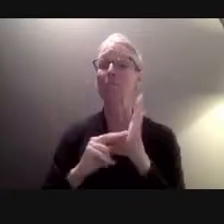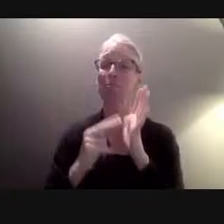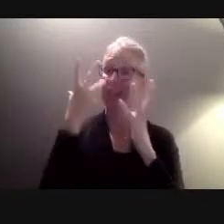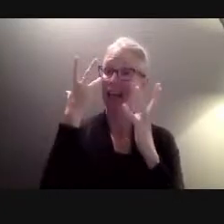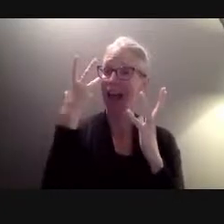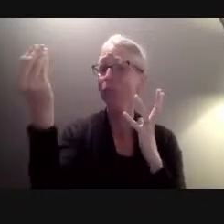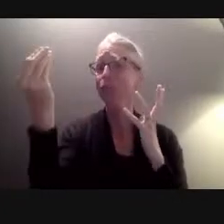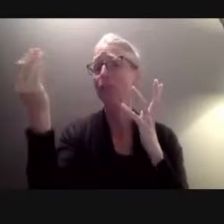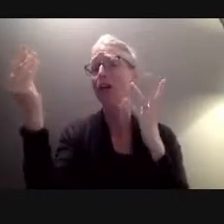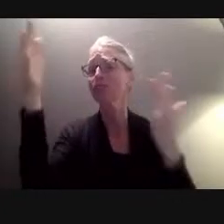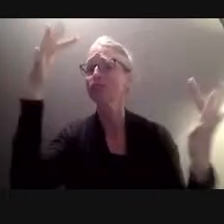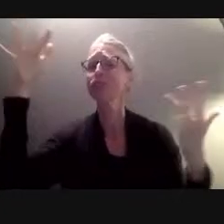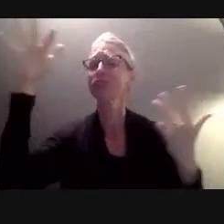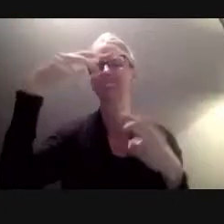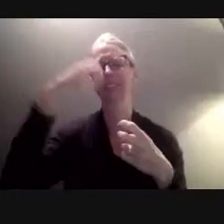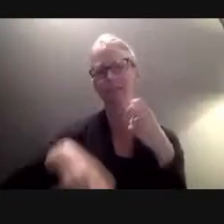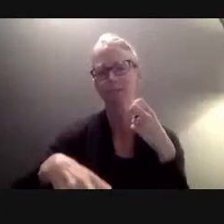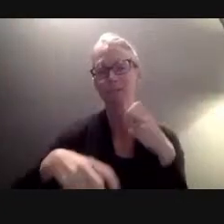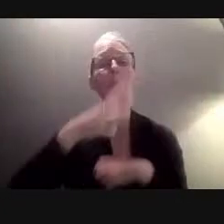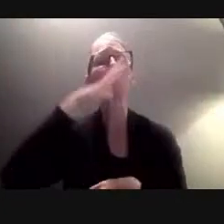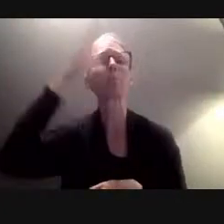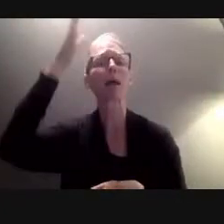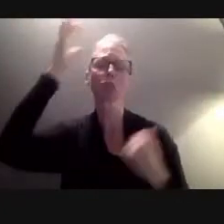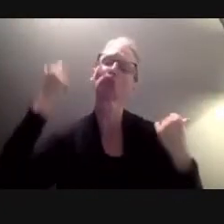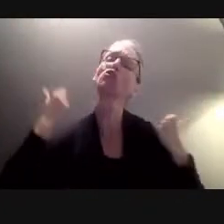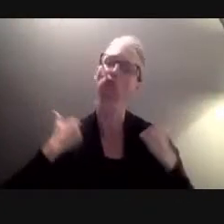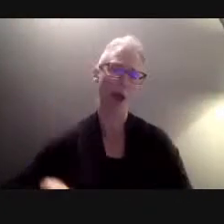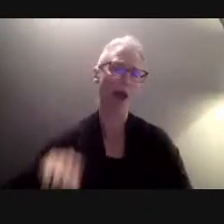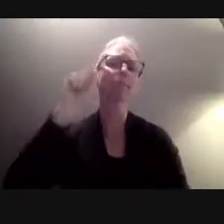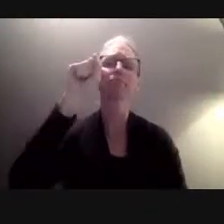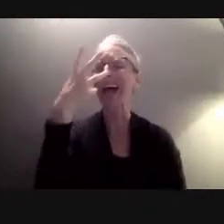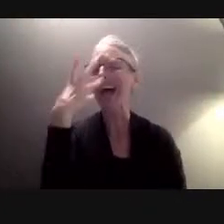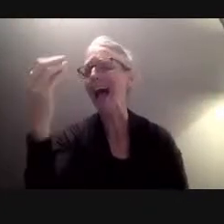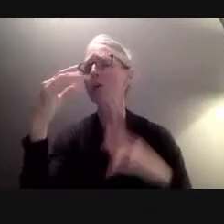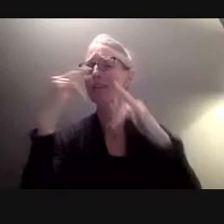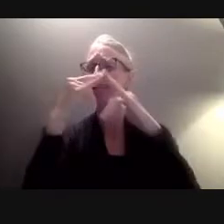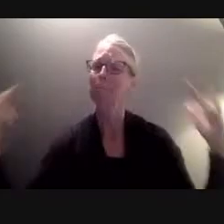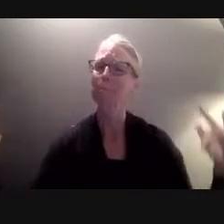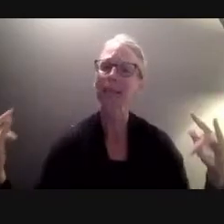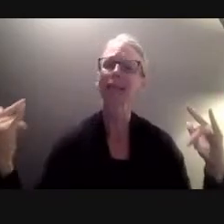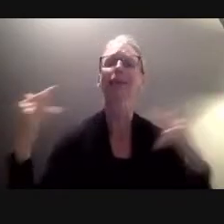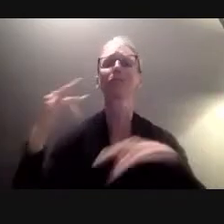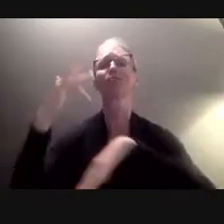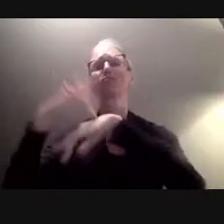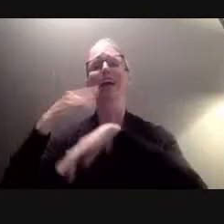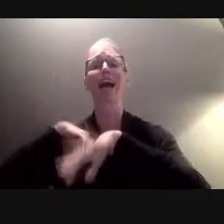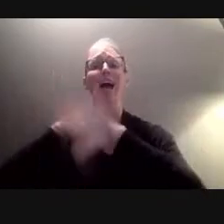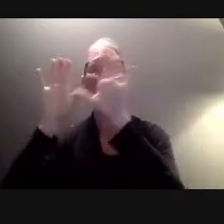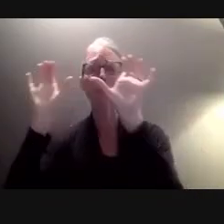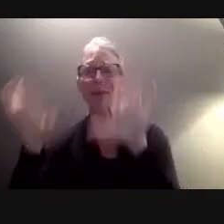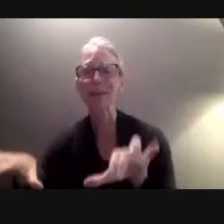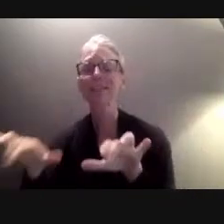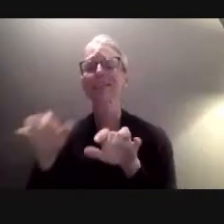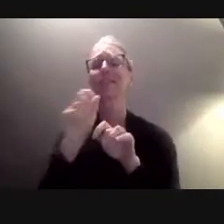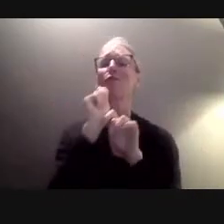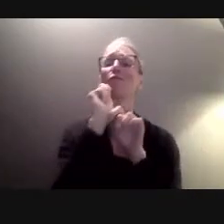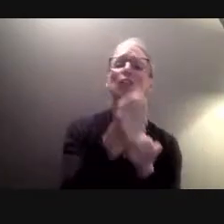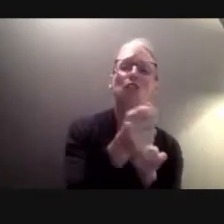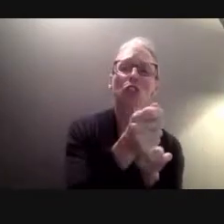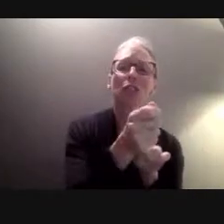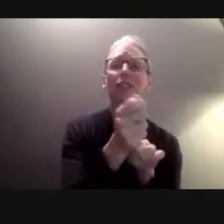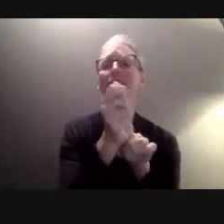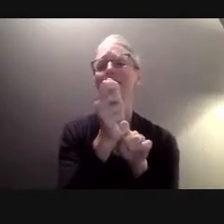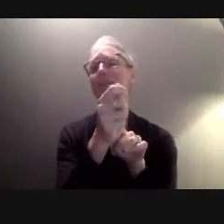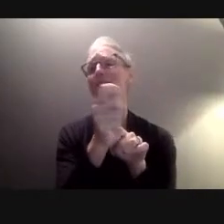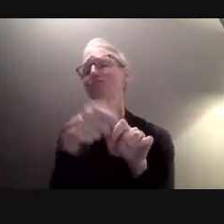outside. My parents were pretty good about it. We go camping, we go to our cabin, and sometimes we go fishing. But